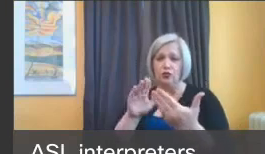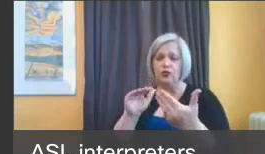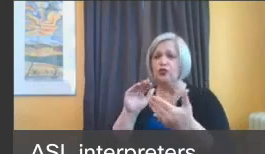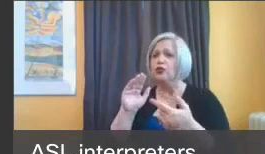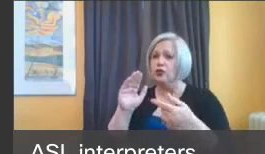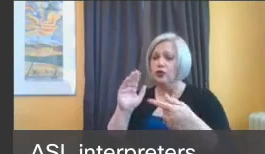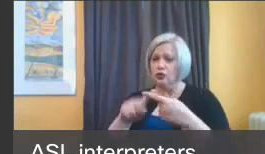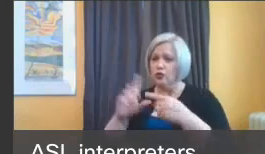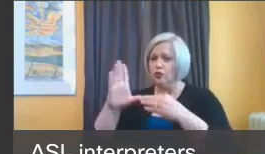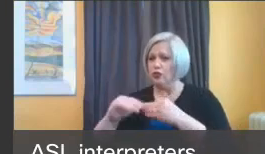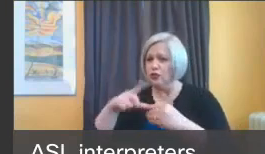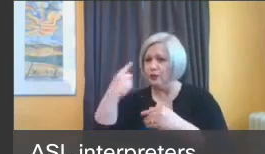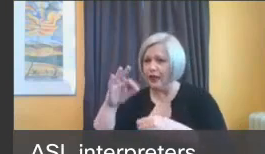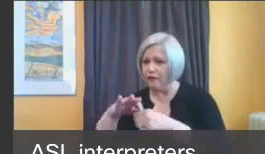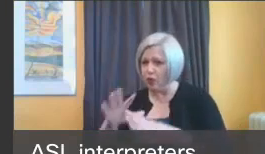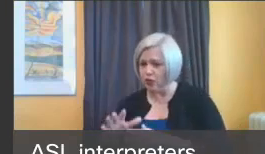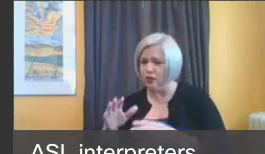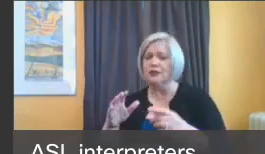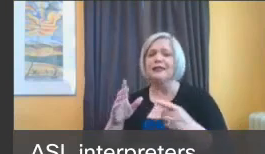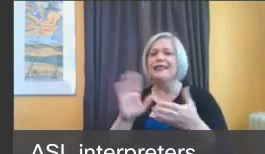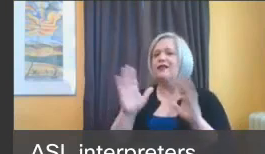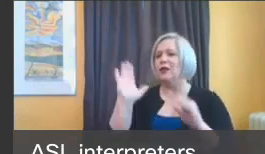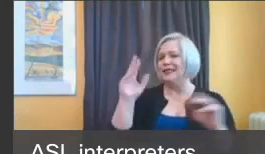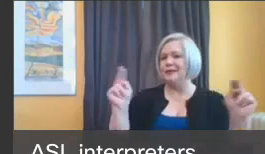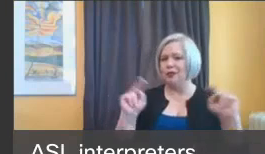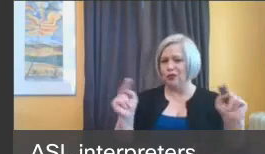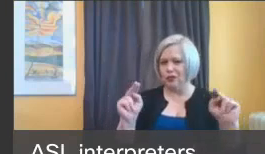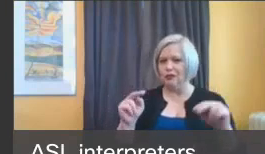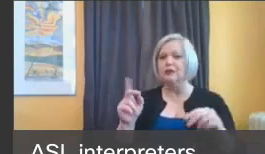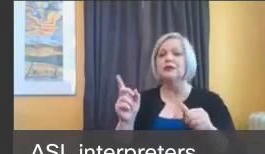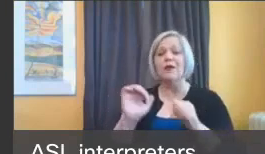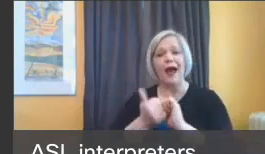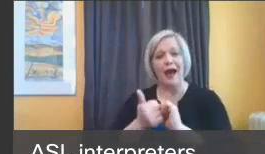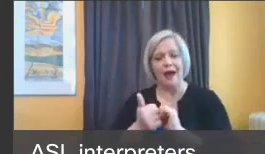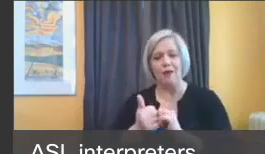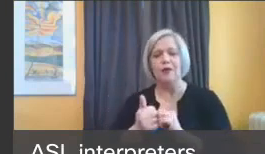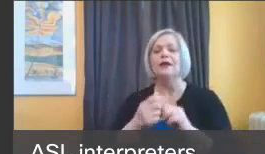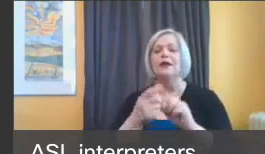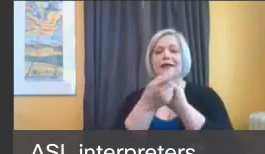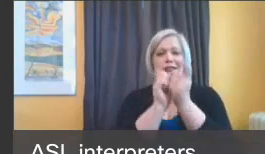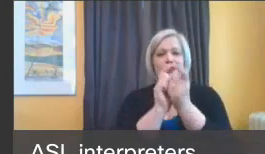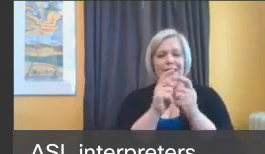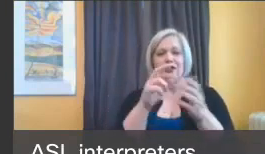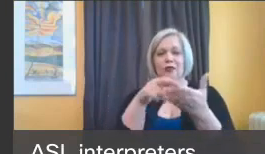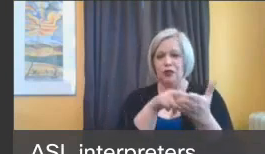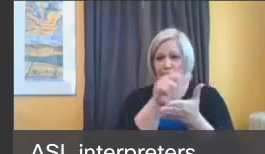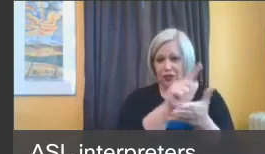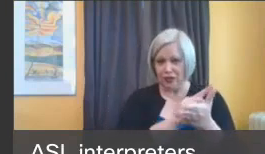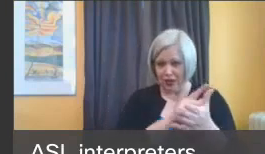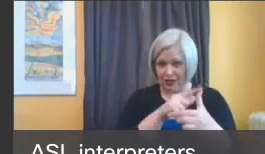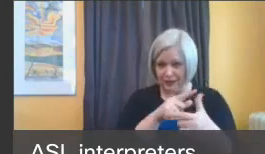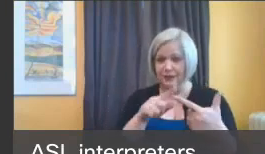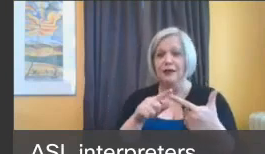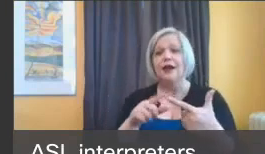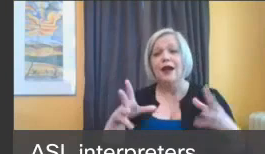race-neutral means. So first, they changed their voter registration laws to eliminate potential voters at the outset. Second, they may adopt